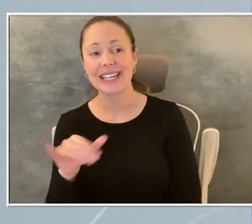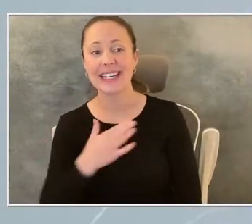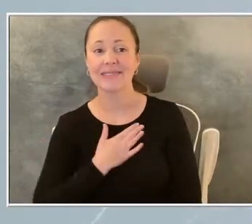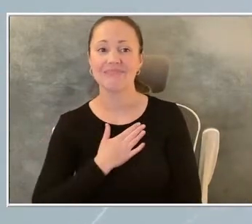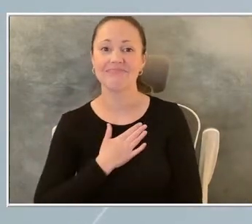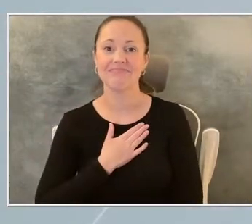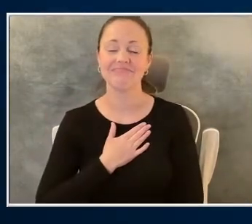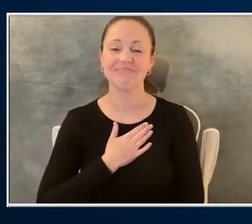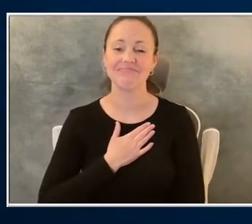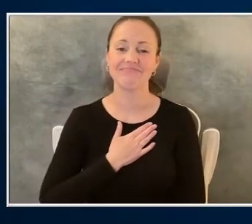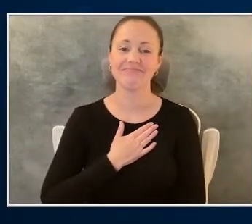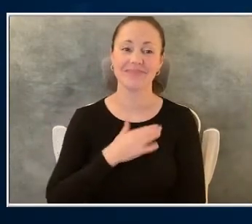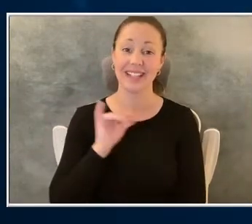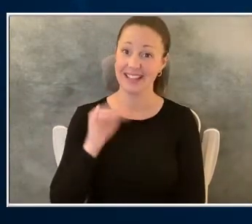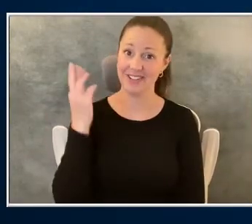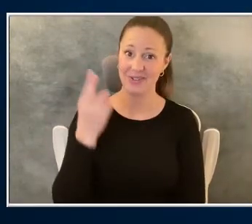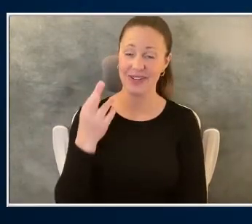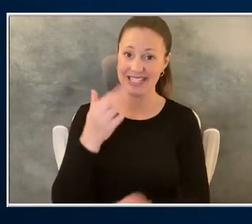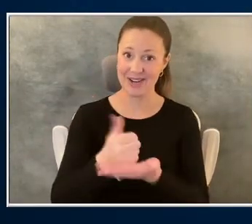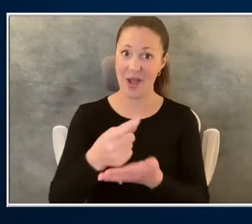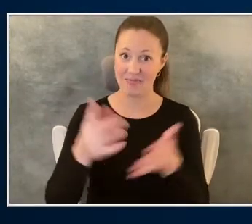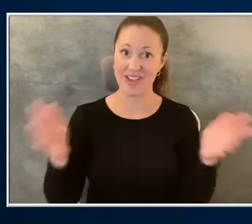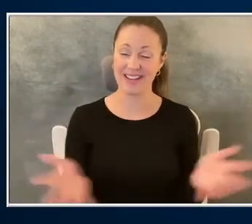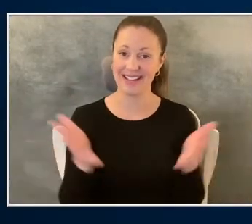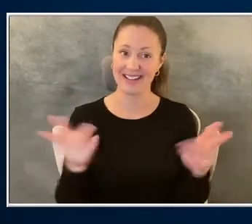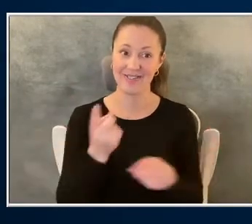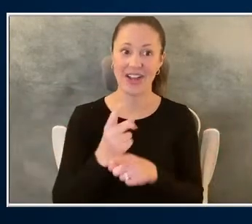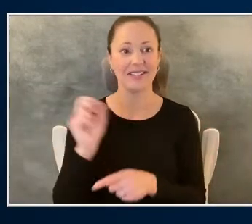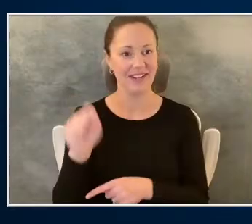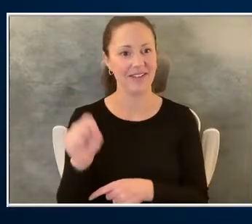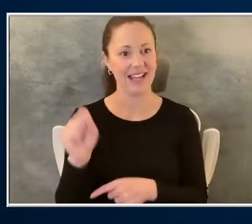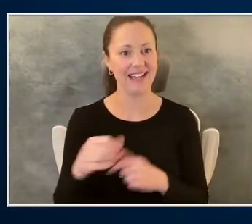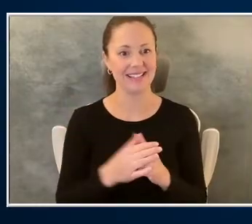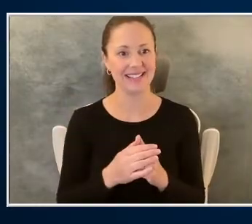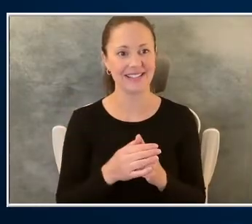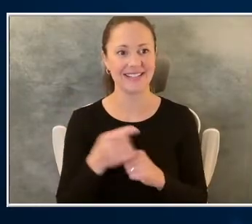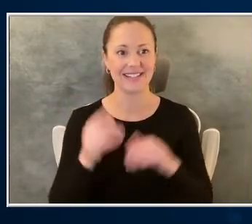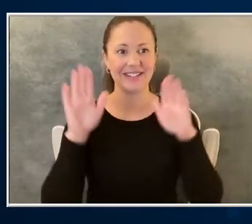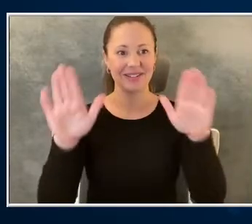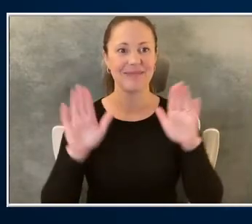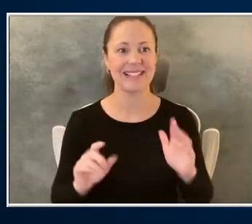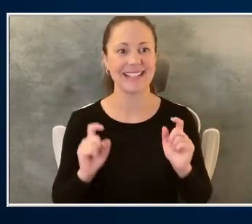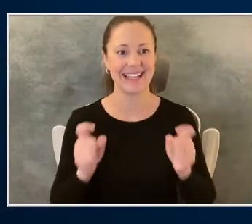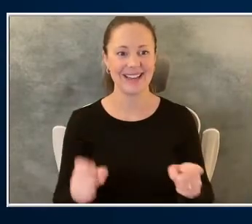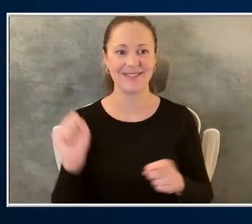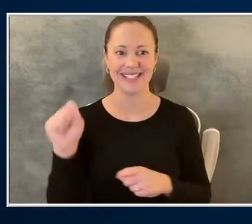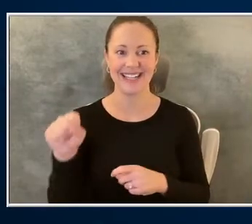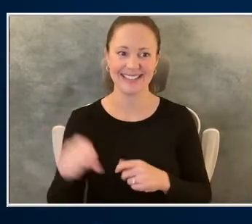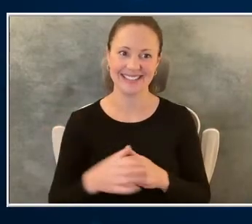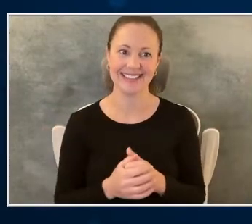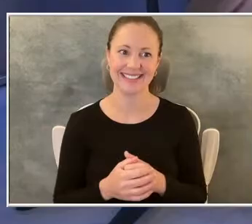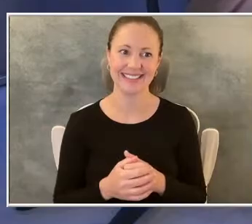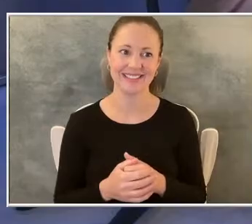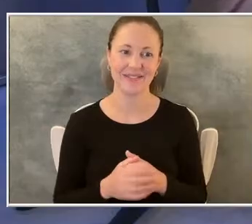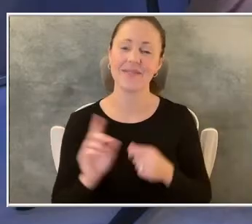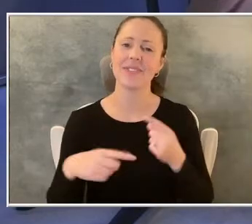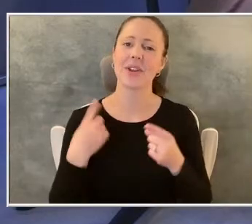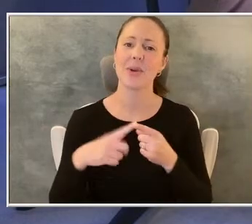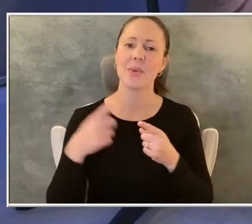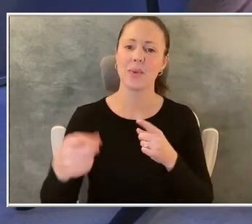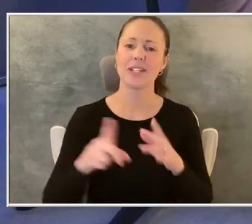a it was a real good gift. Really good gift. Yep. When did you start